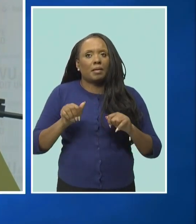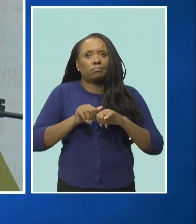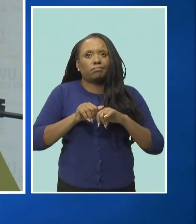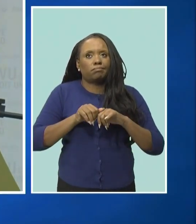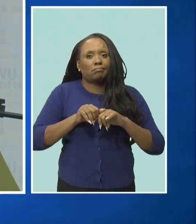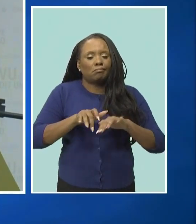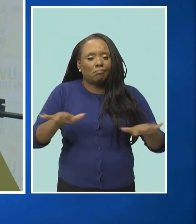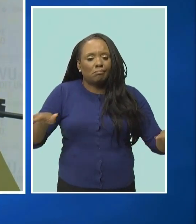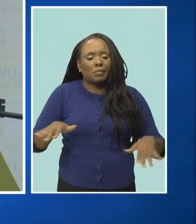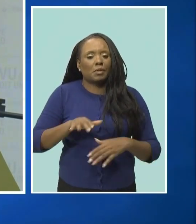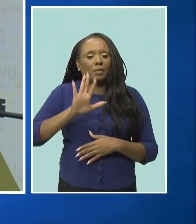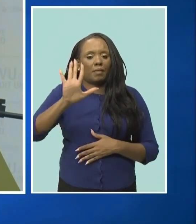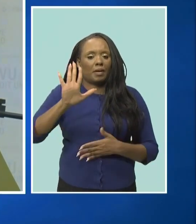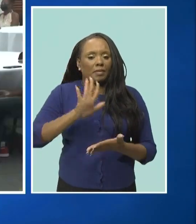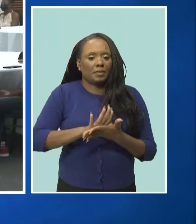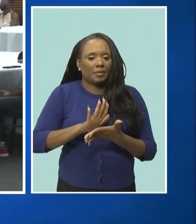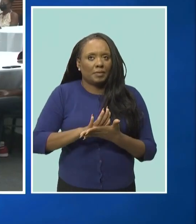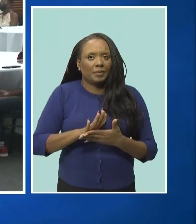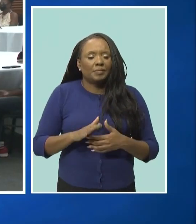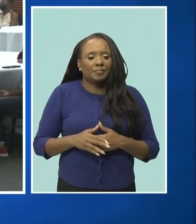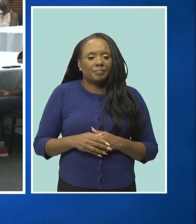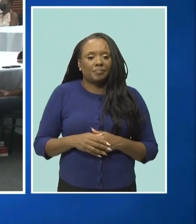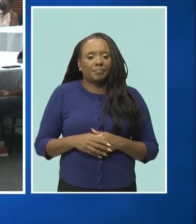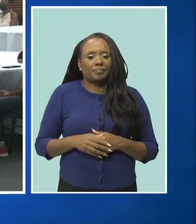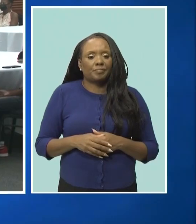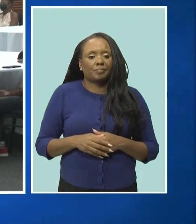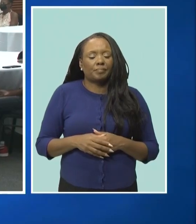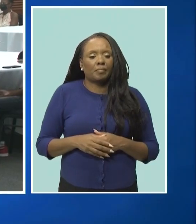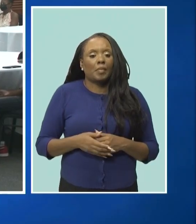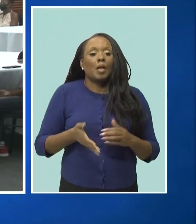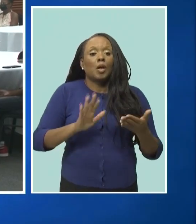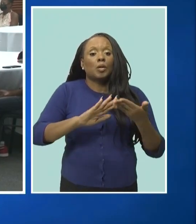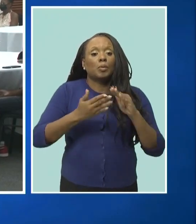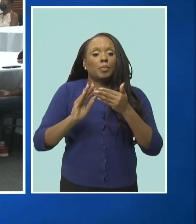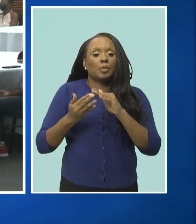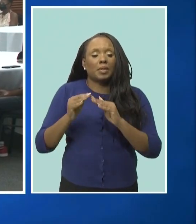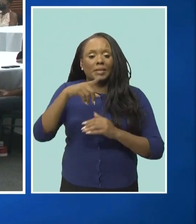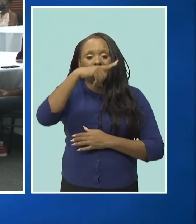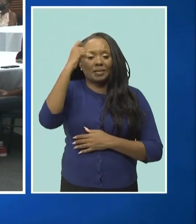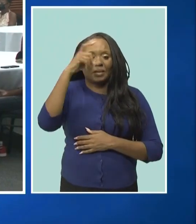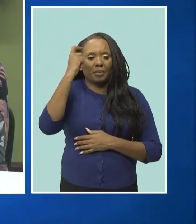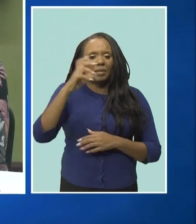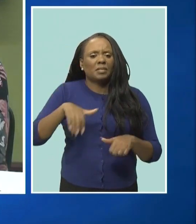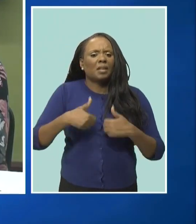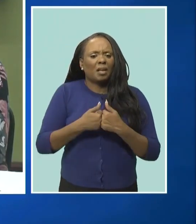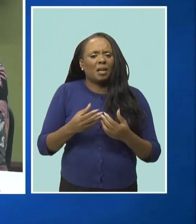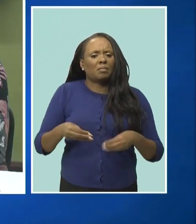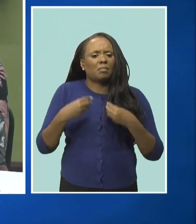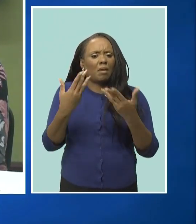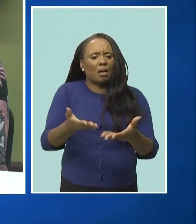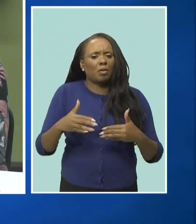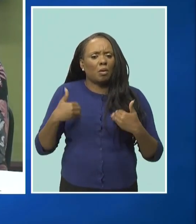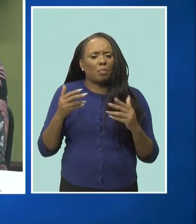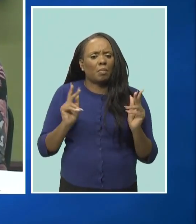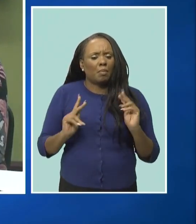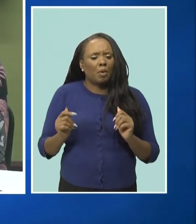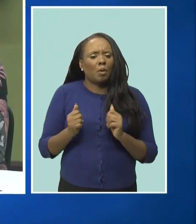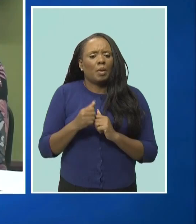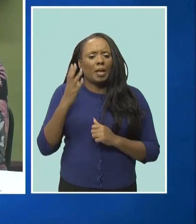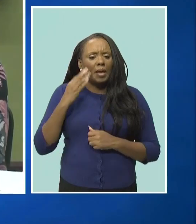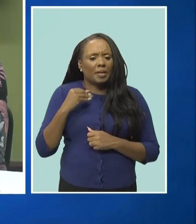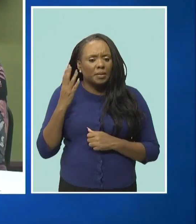5 schools. The Community Summer Challenge aimed to provide young people with the practical experience of